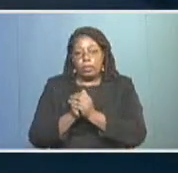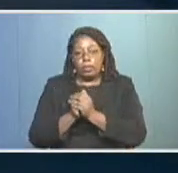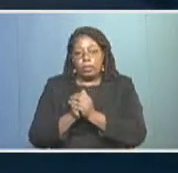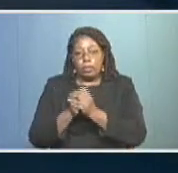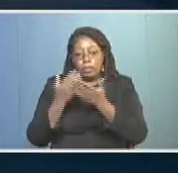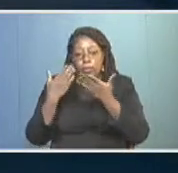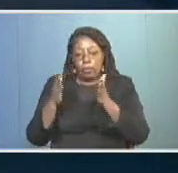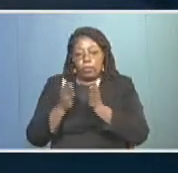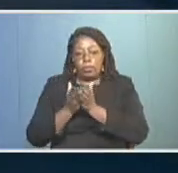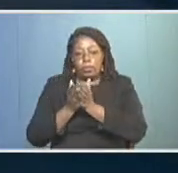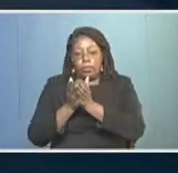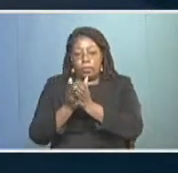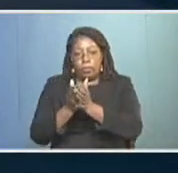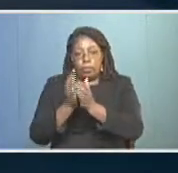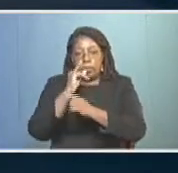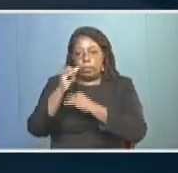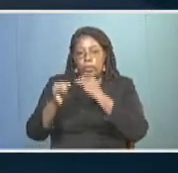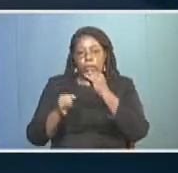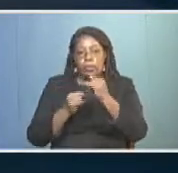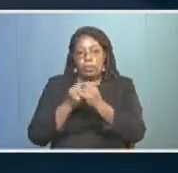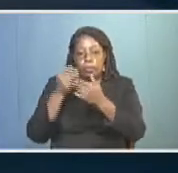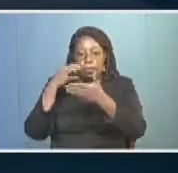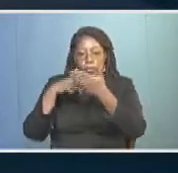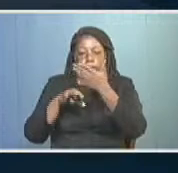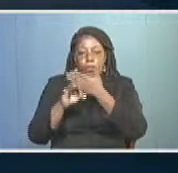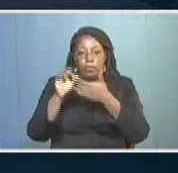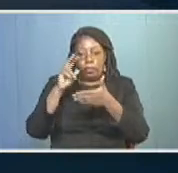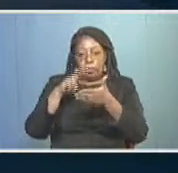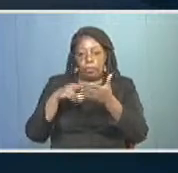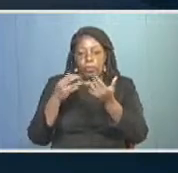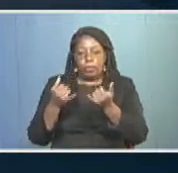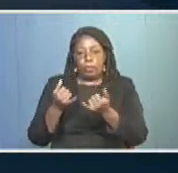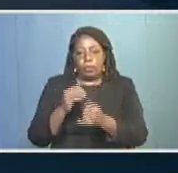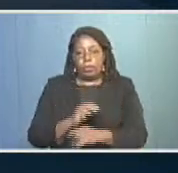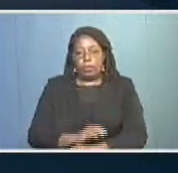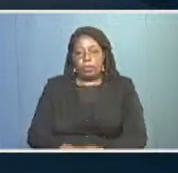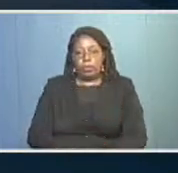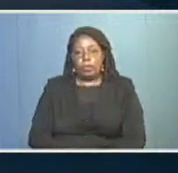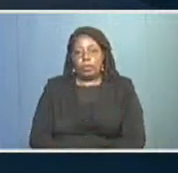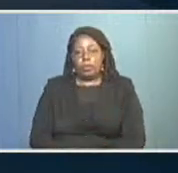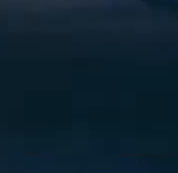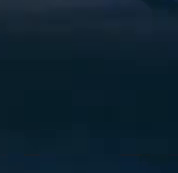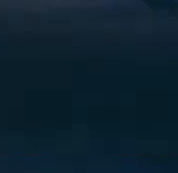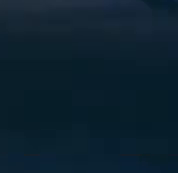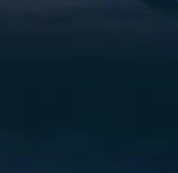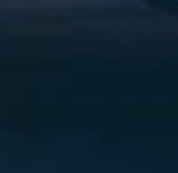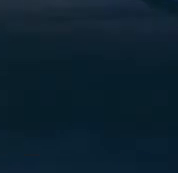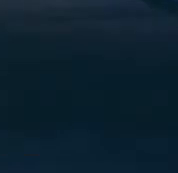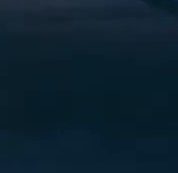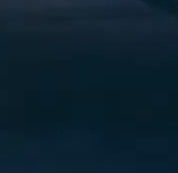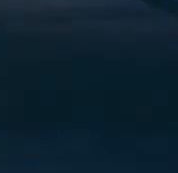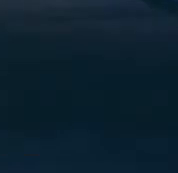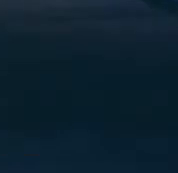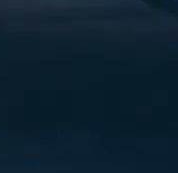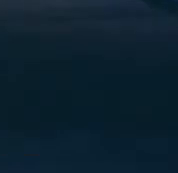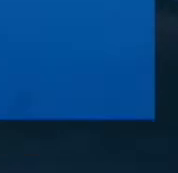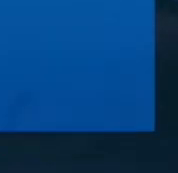That's going to do it for your boating forecast. It's time now for your international temperatures, and they are brought to you by Royal